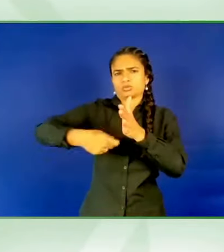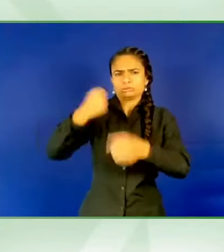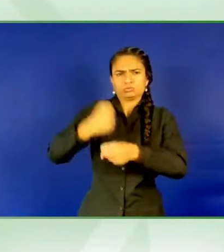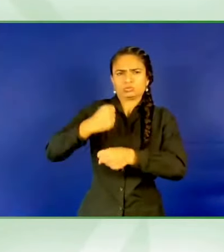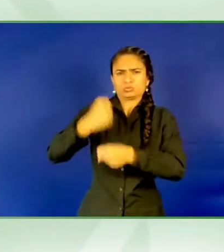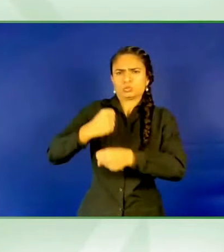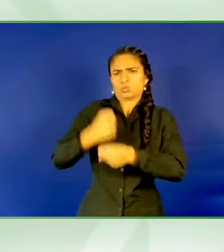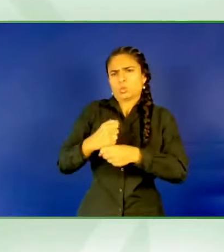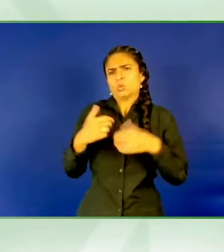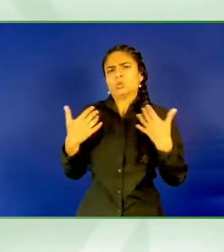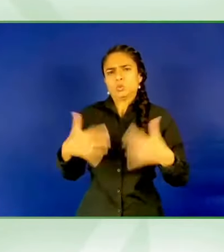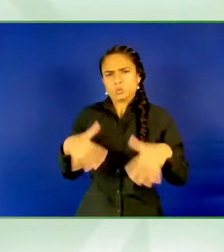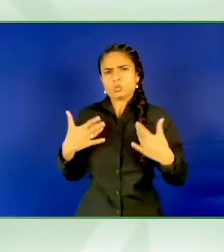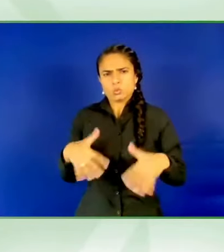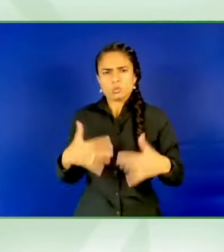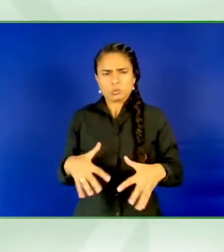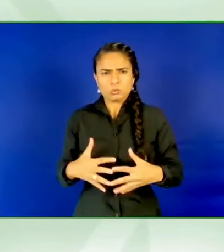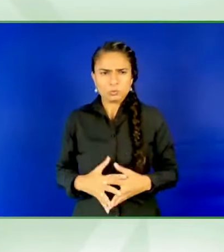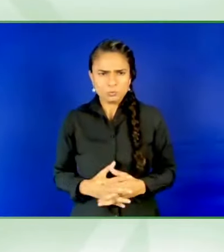please.